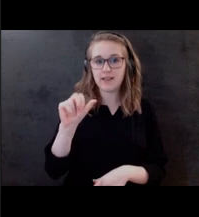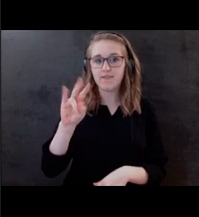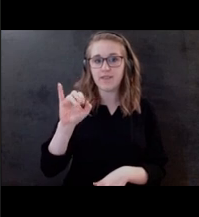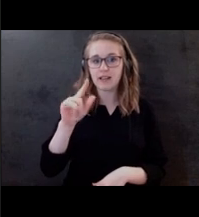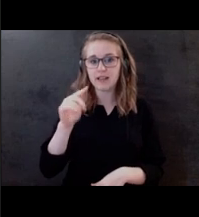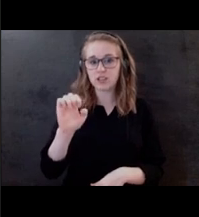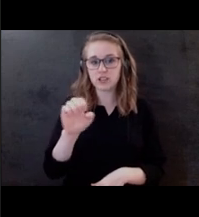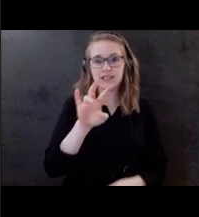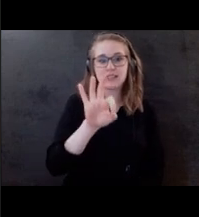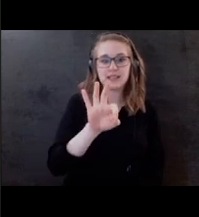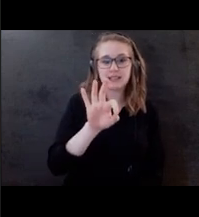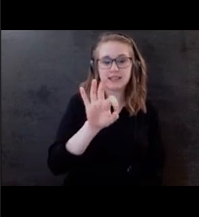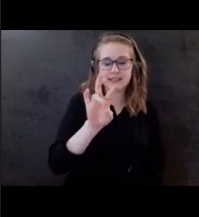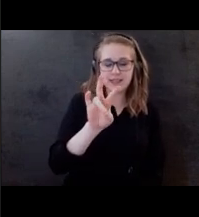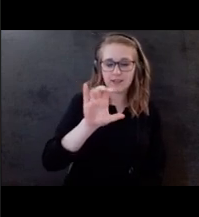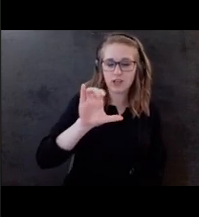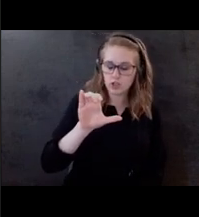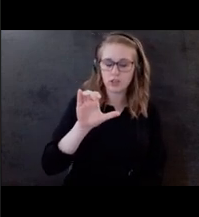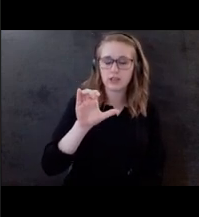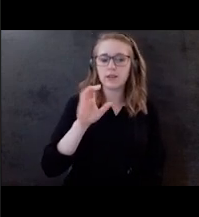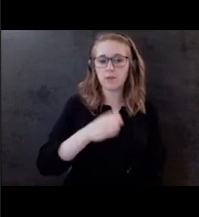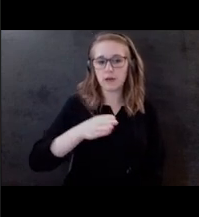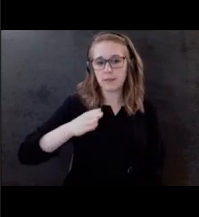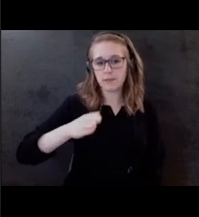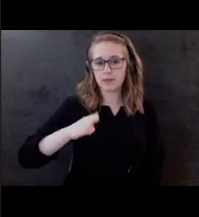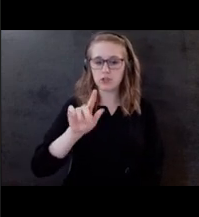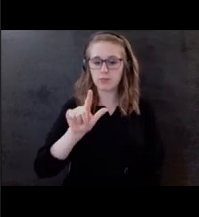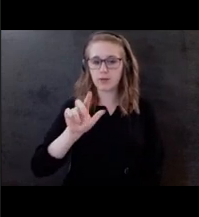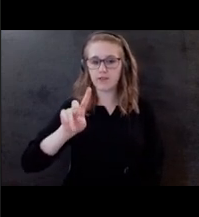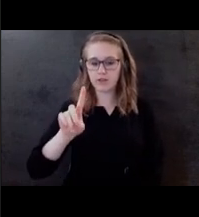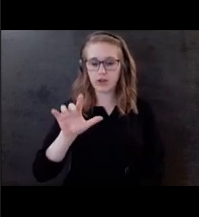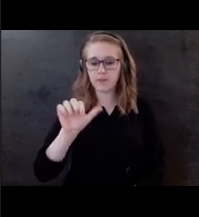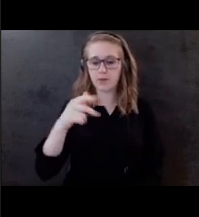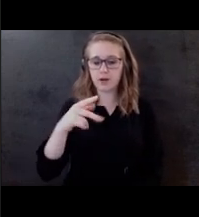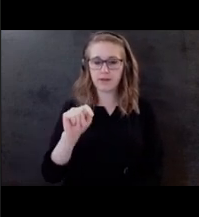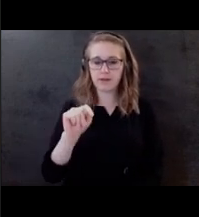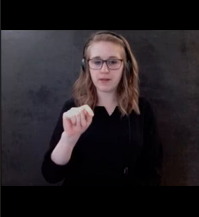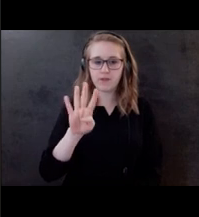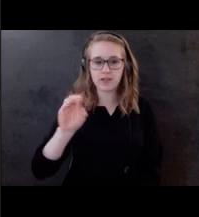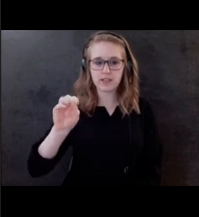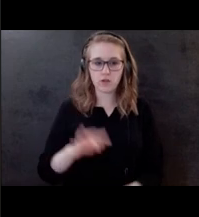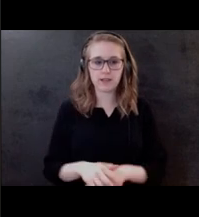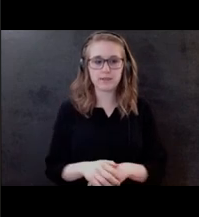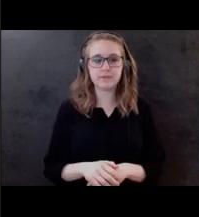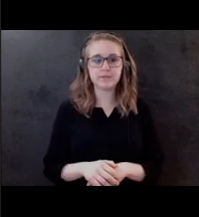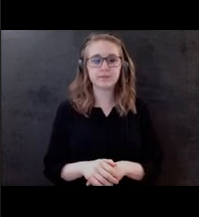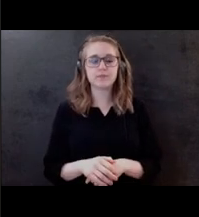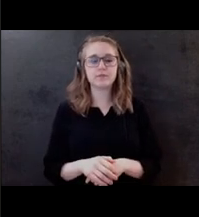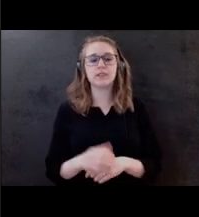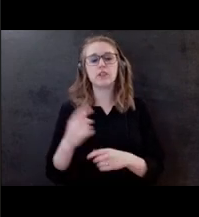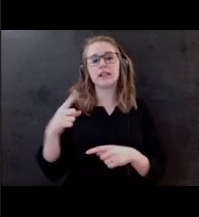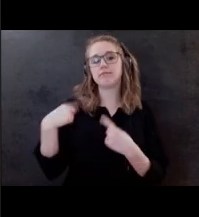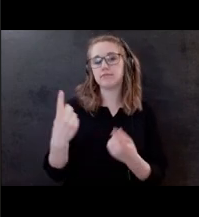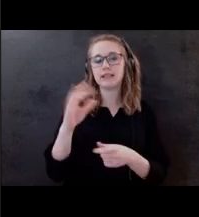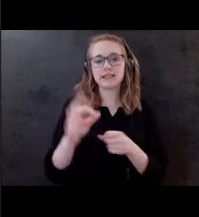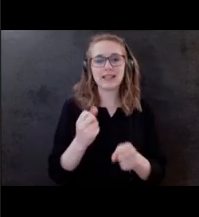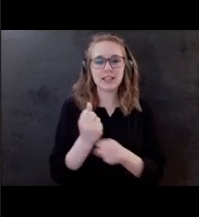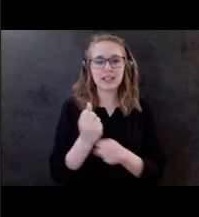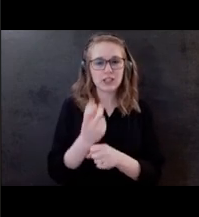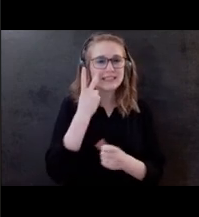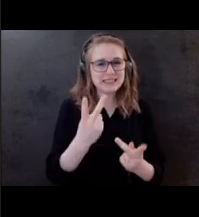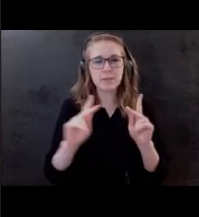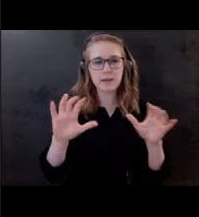Boynton Beach Boulevard, apartment 404. For last 9 years, I see that population of our